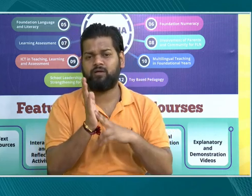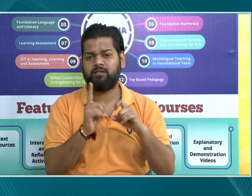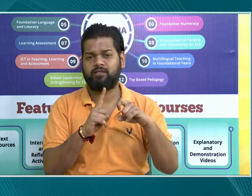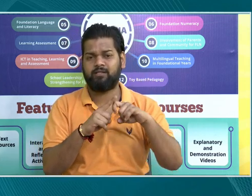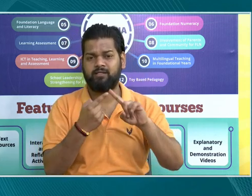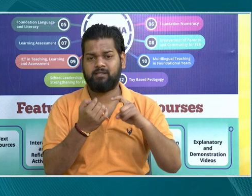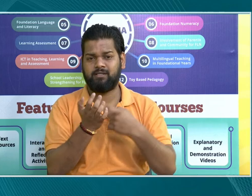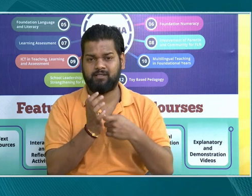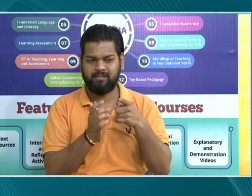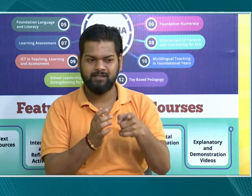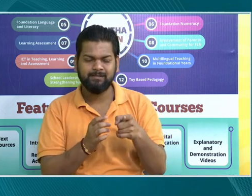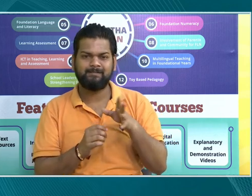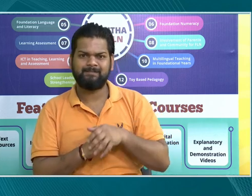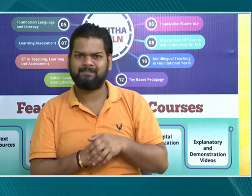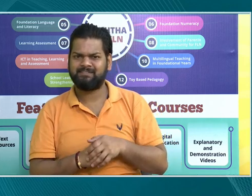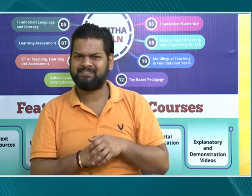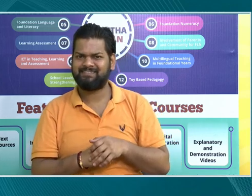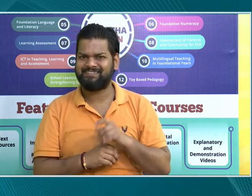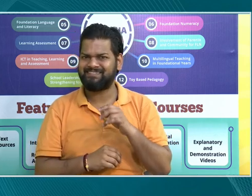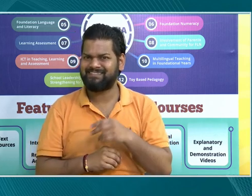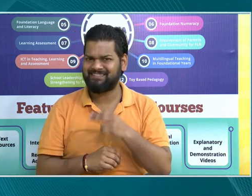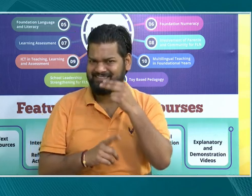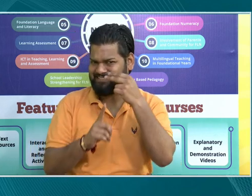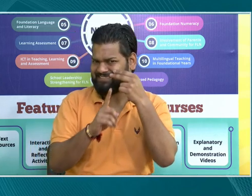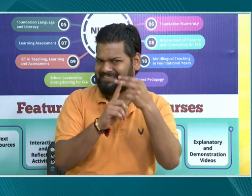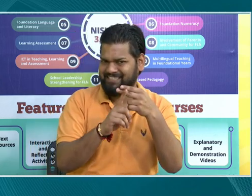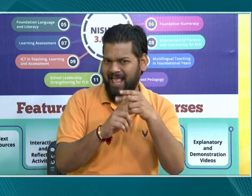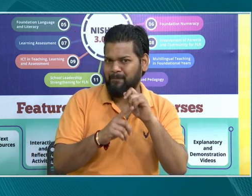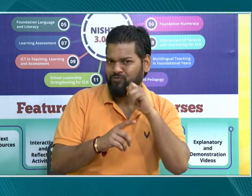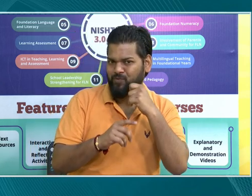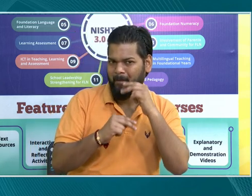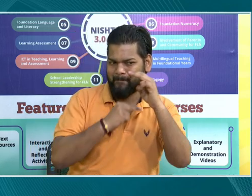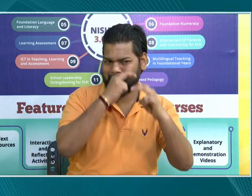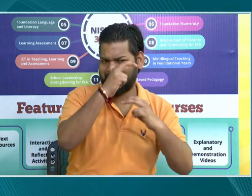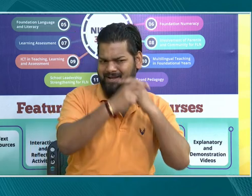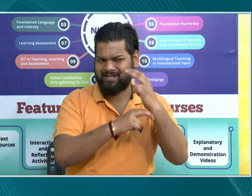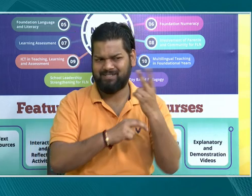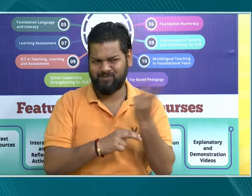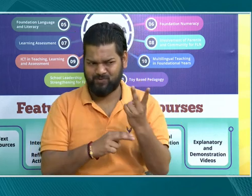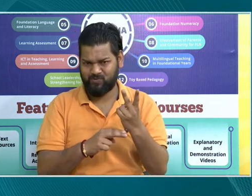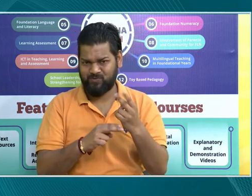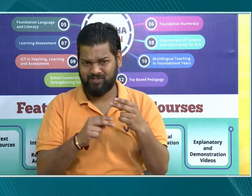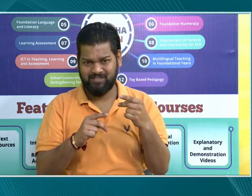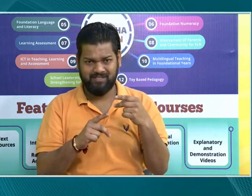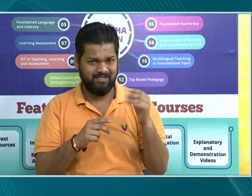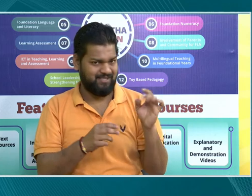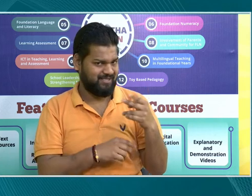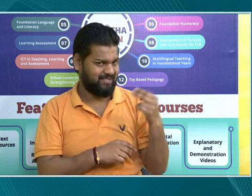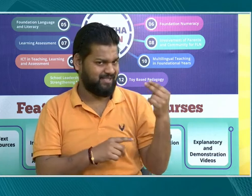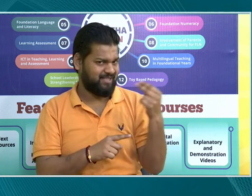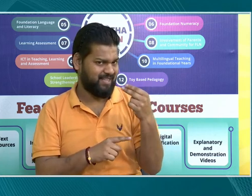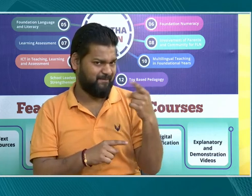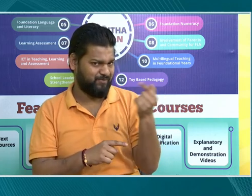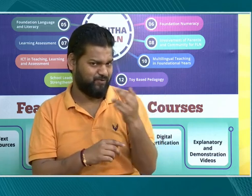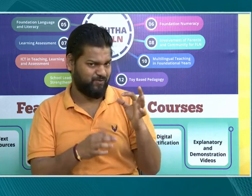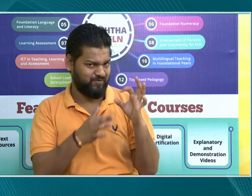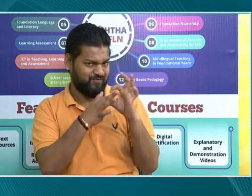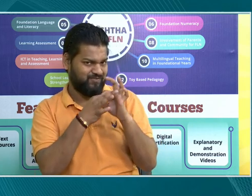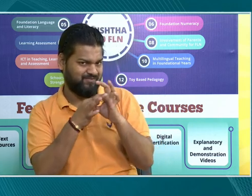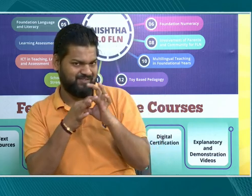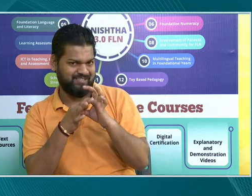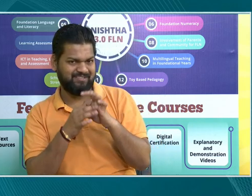Factory. Yes. So these two aren't related, are they? Not really. These are two different stories. But yes, both are